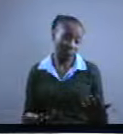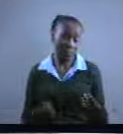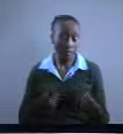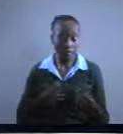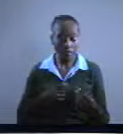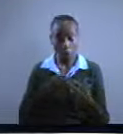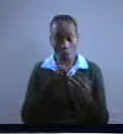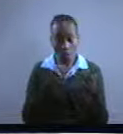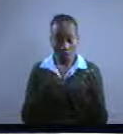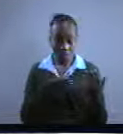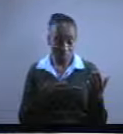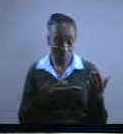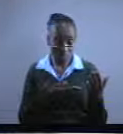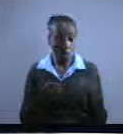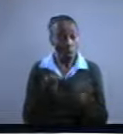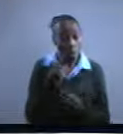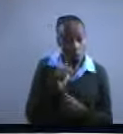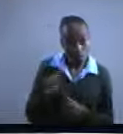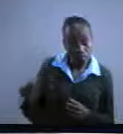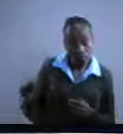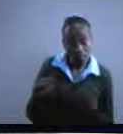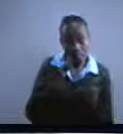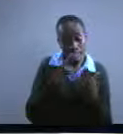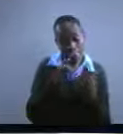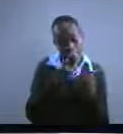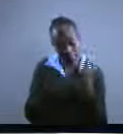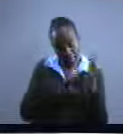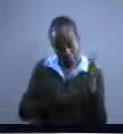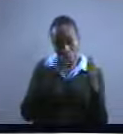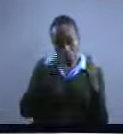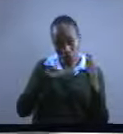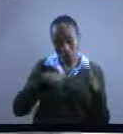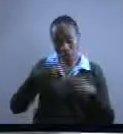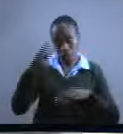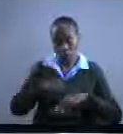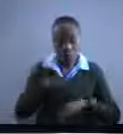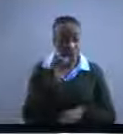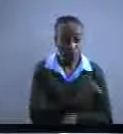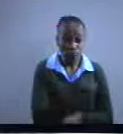question, are there any objections to the bill being read a second time?